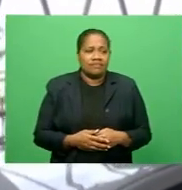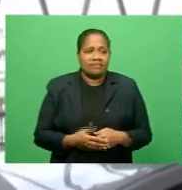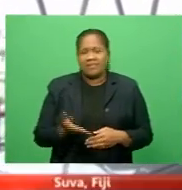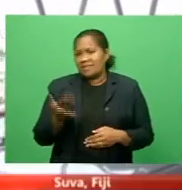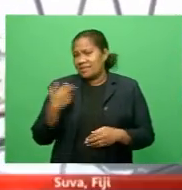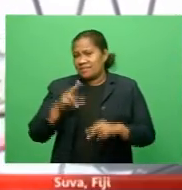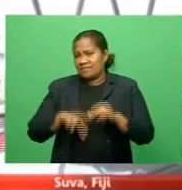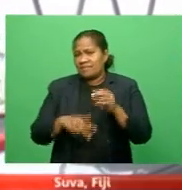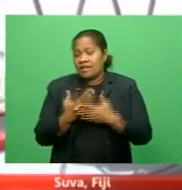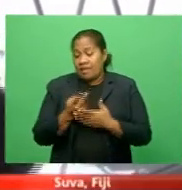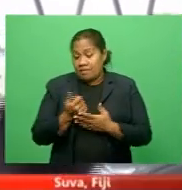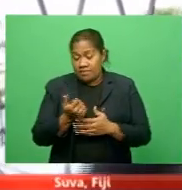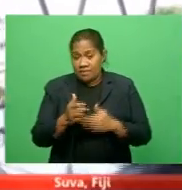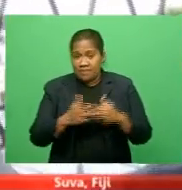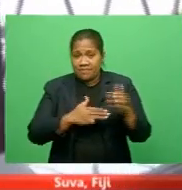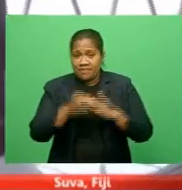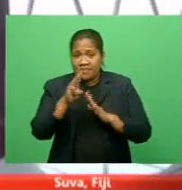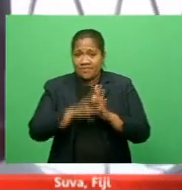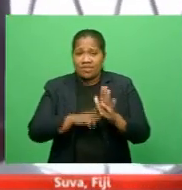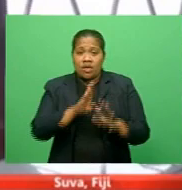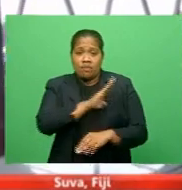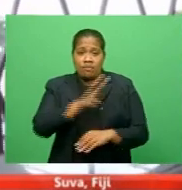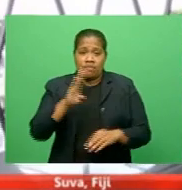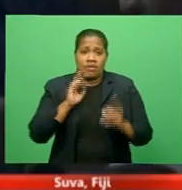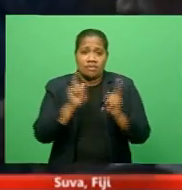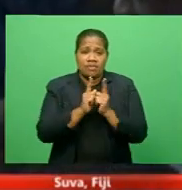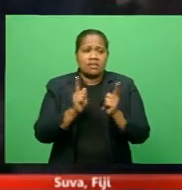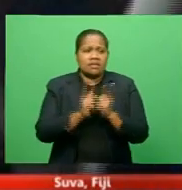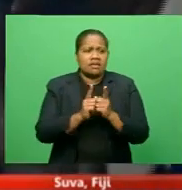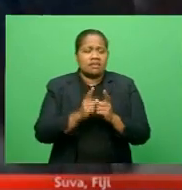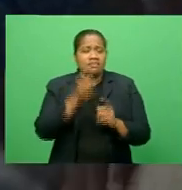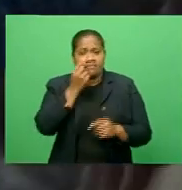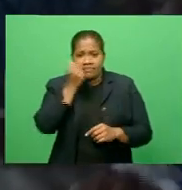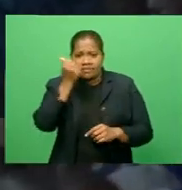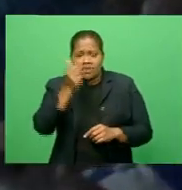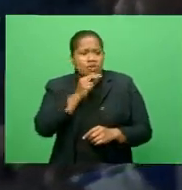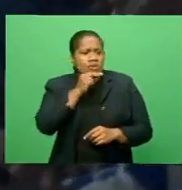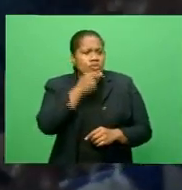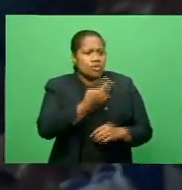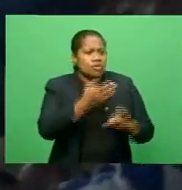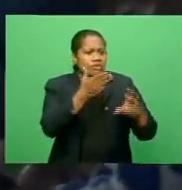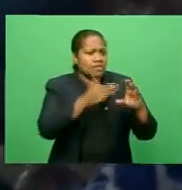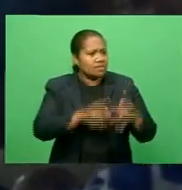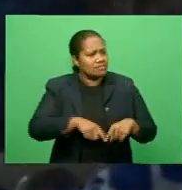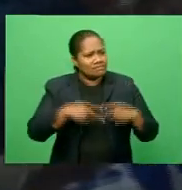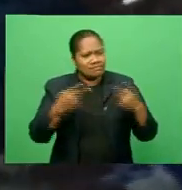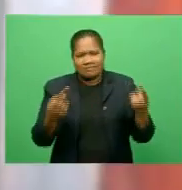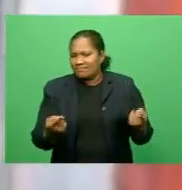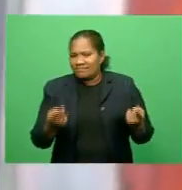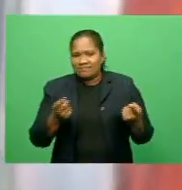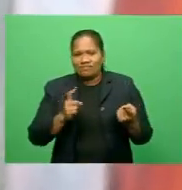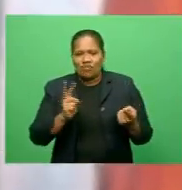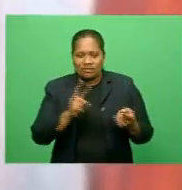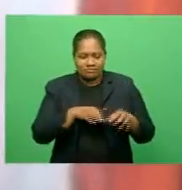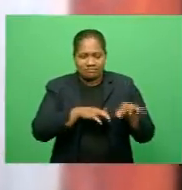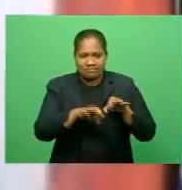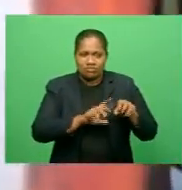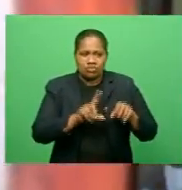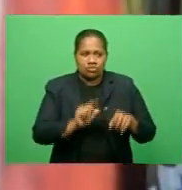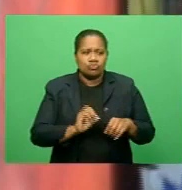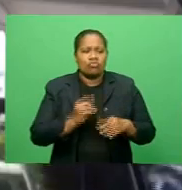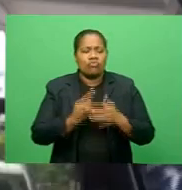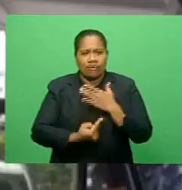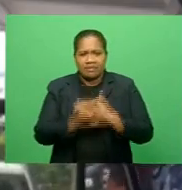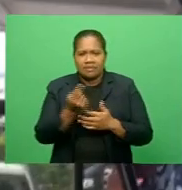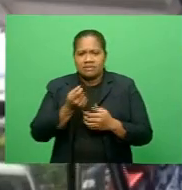board meeting, Sitiveni Rambuka told media different versions of what he is planning to do. This was him to FBC News on the mentioned